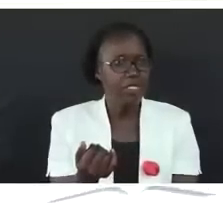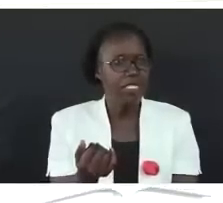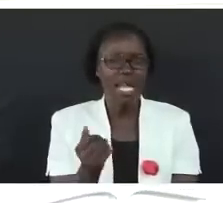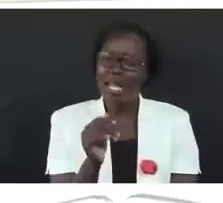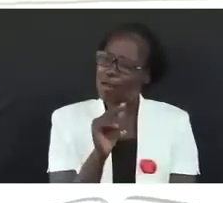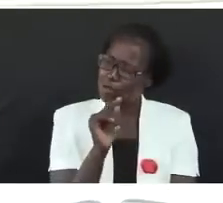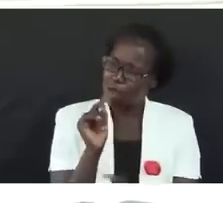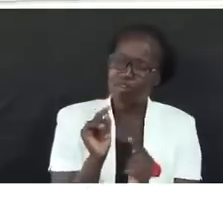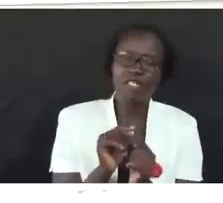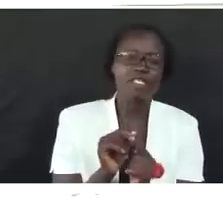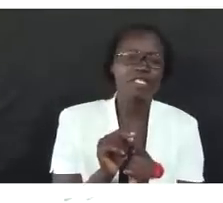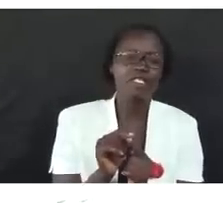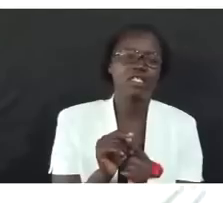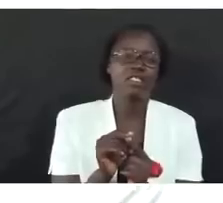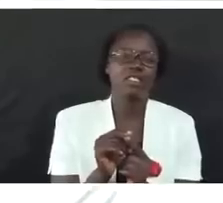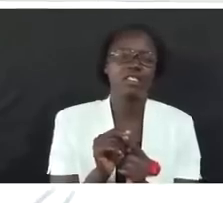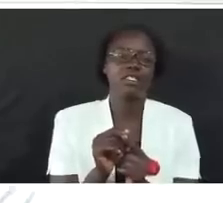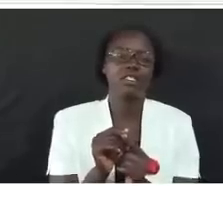Perfected.